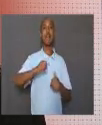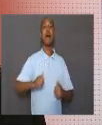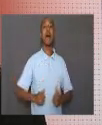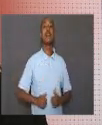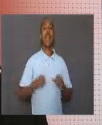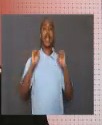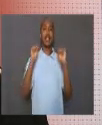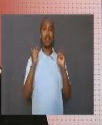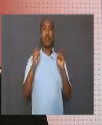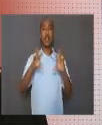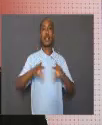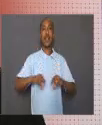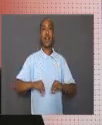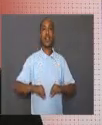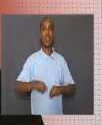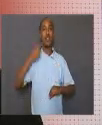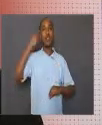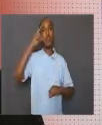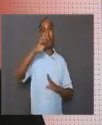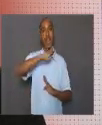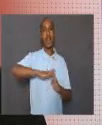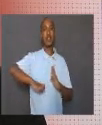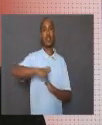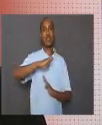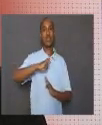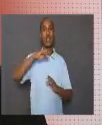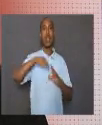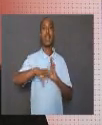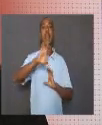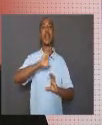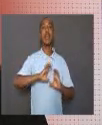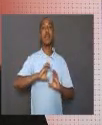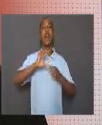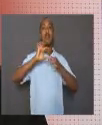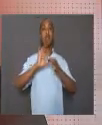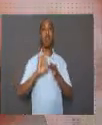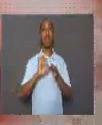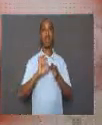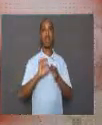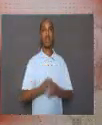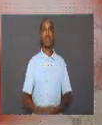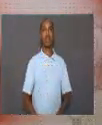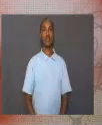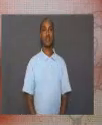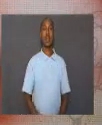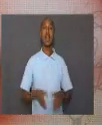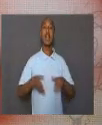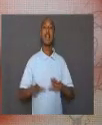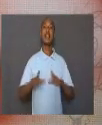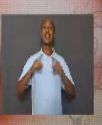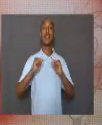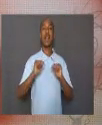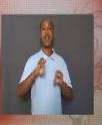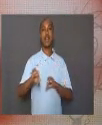a strong attraction for electrons in a chemical bond. Let us try